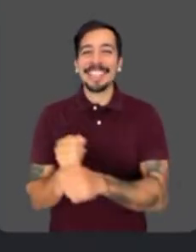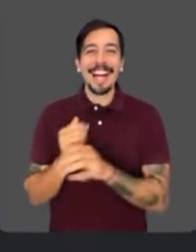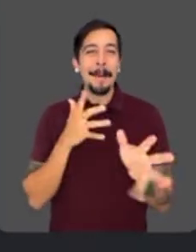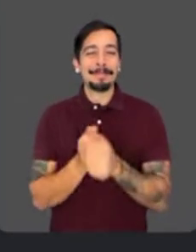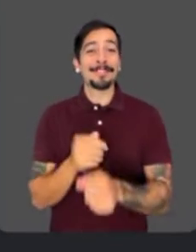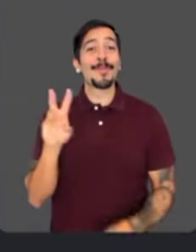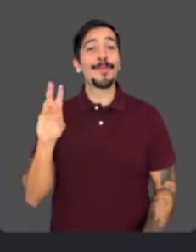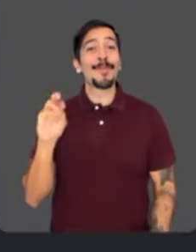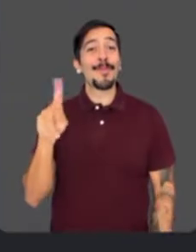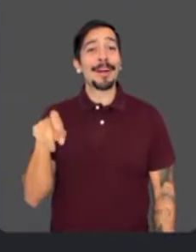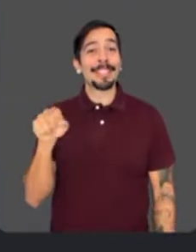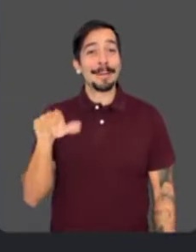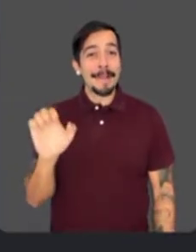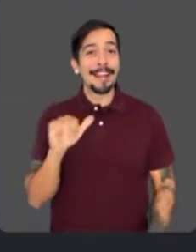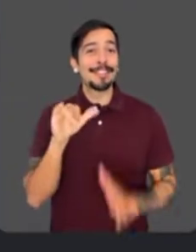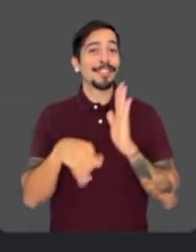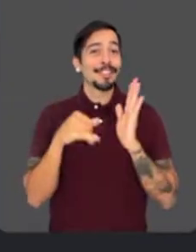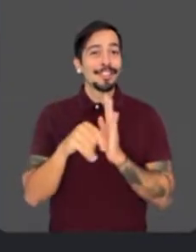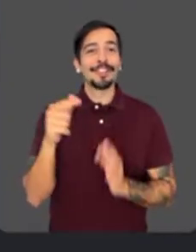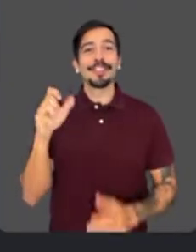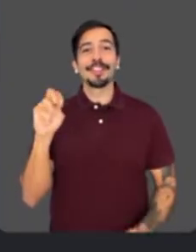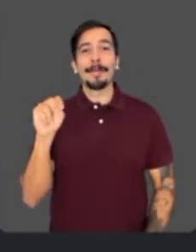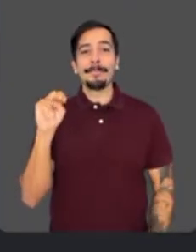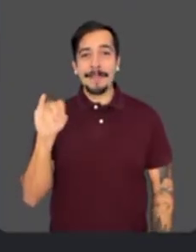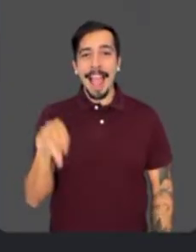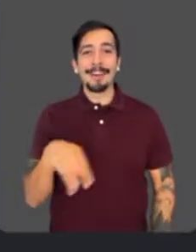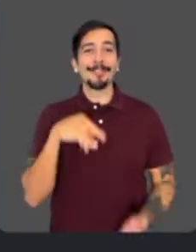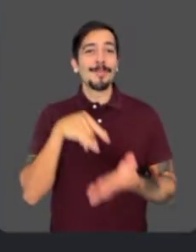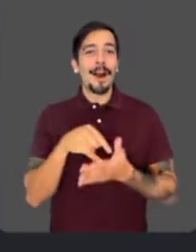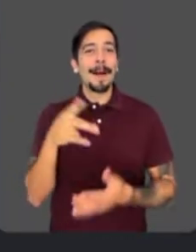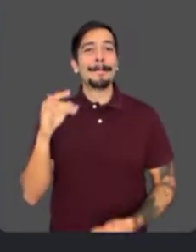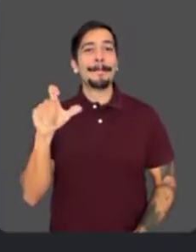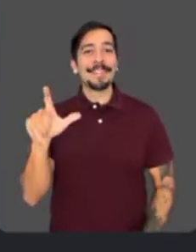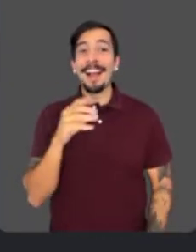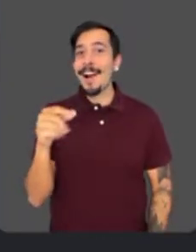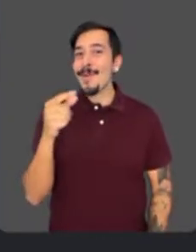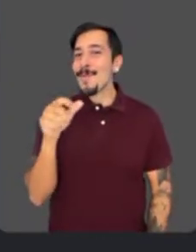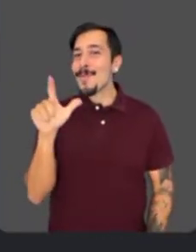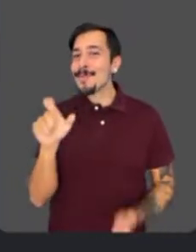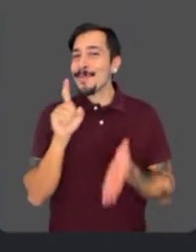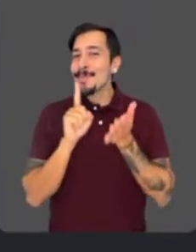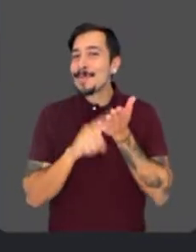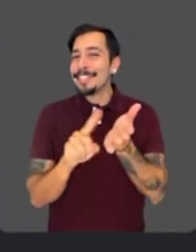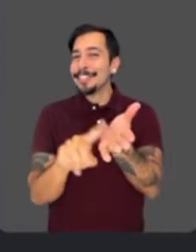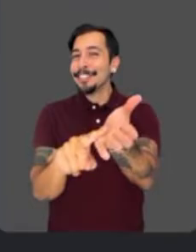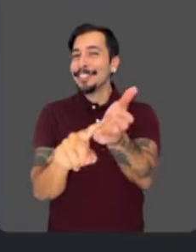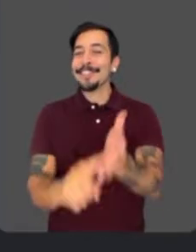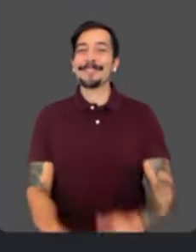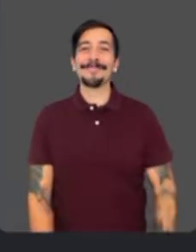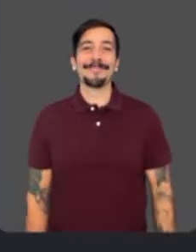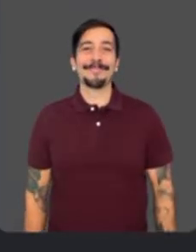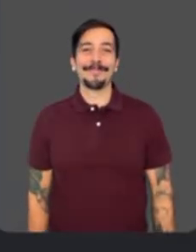exciting product updates for Workspace, YouTube, Gemini, Android, Pixel, and Google